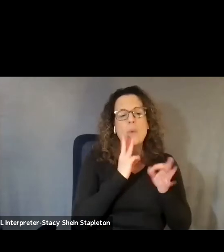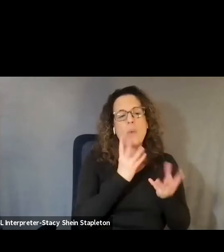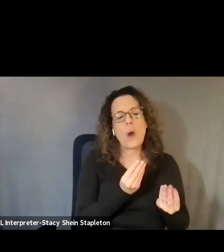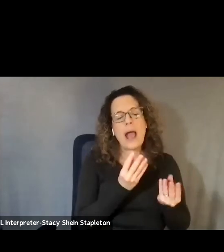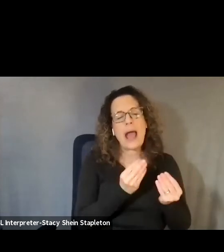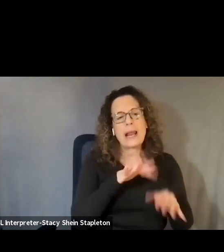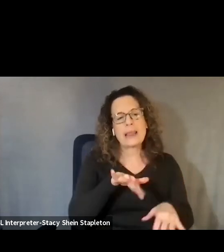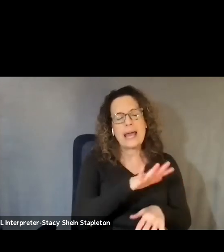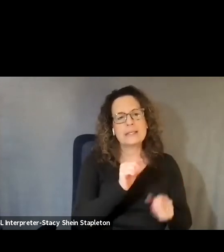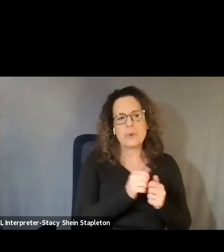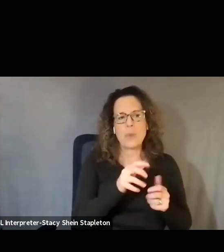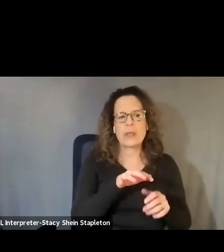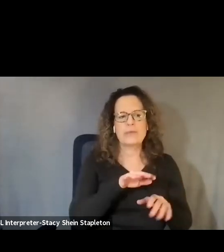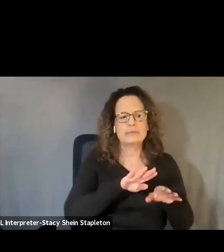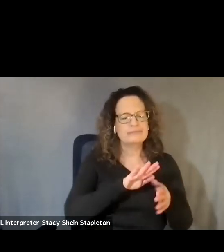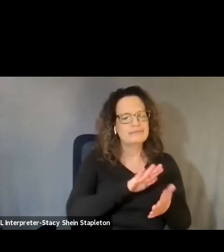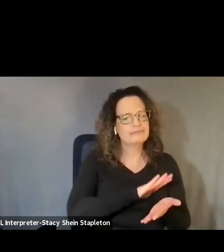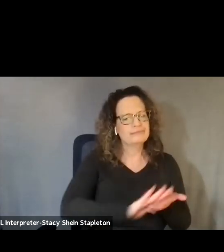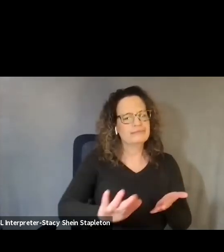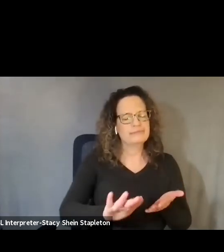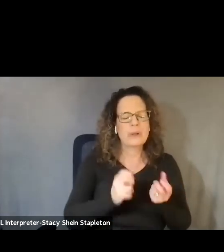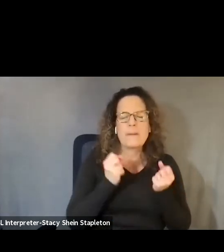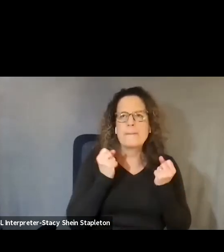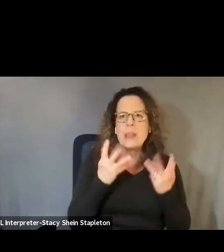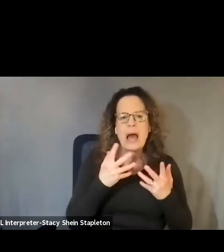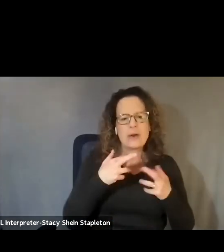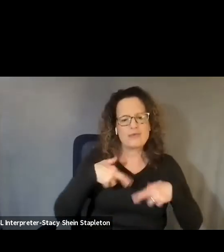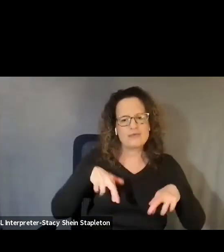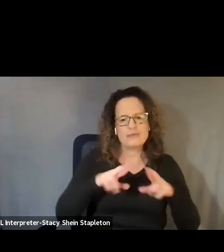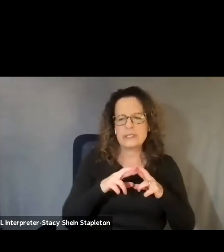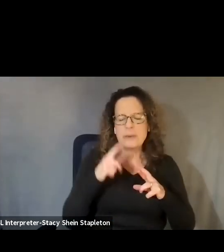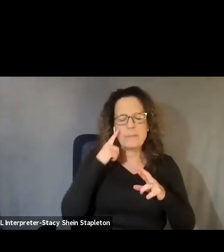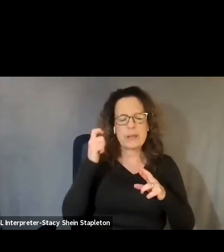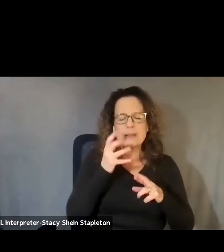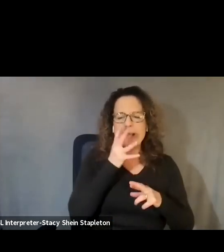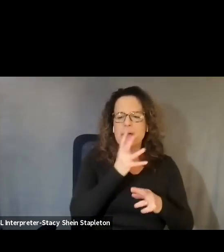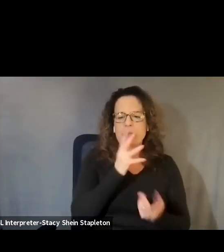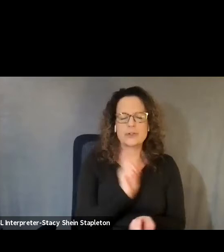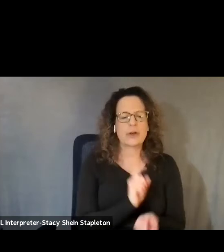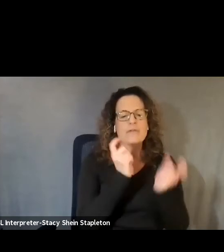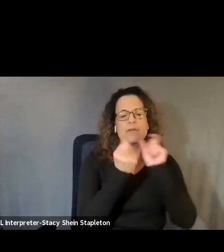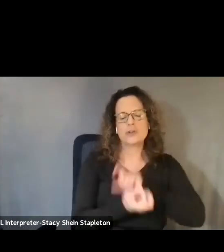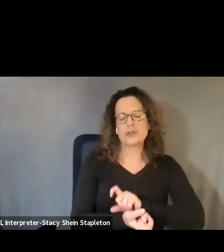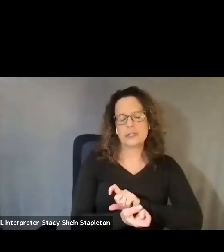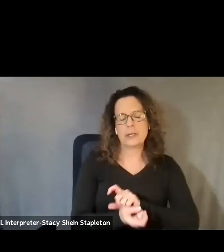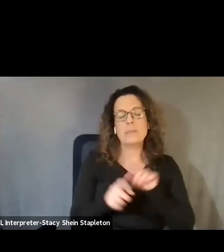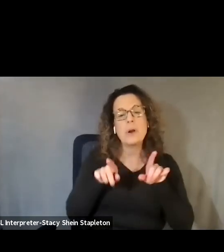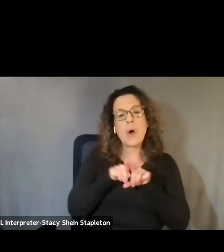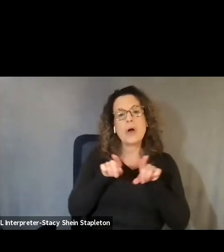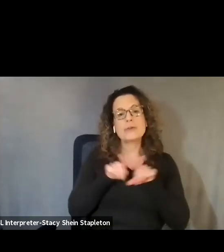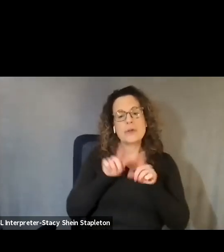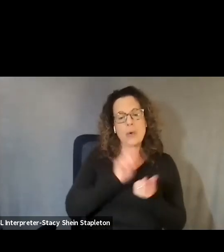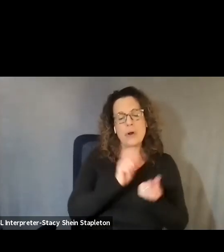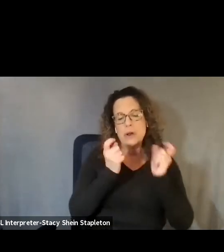but we have lost a lot of them in this region, largely because of agricultural conversion, but also